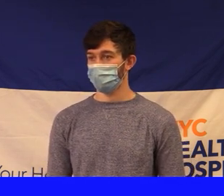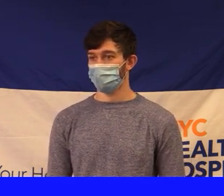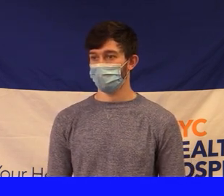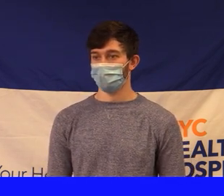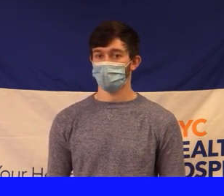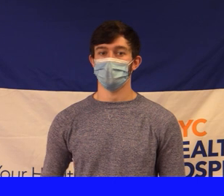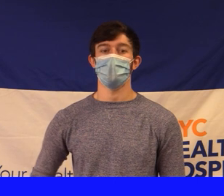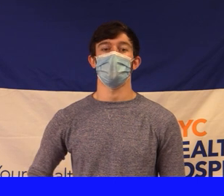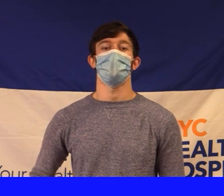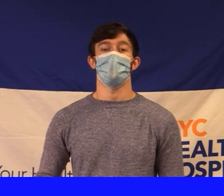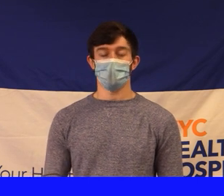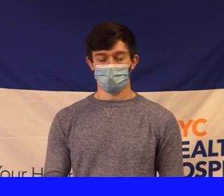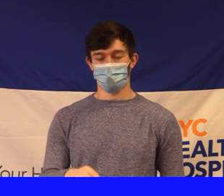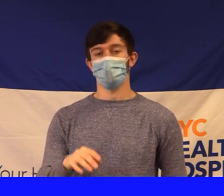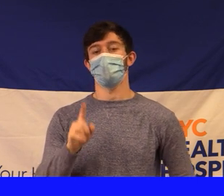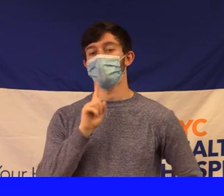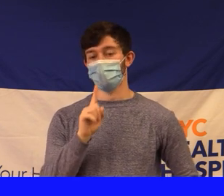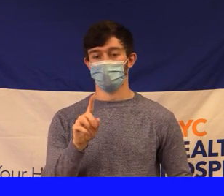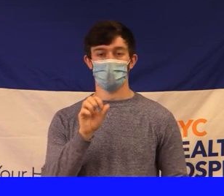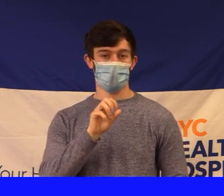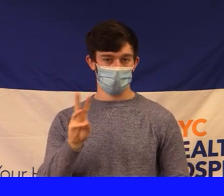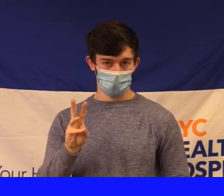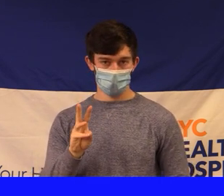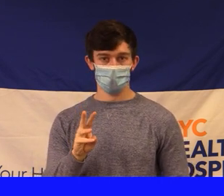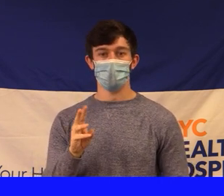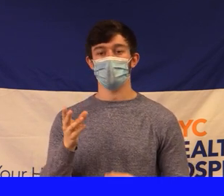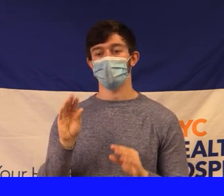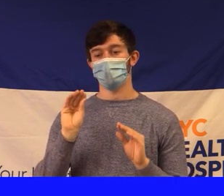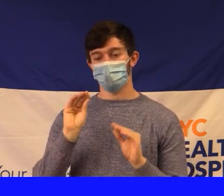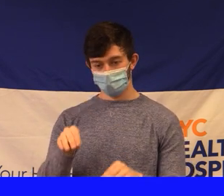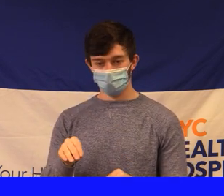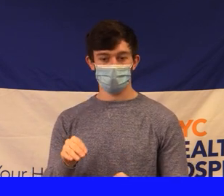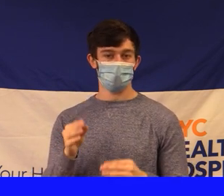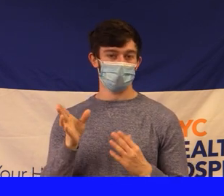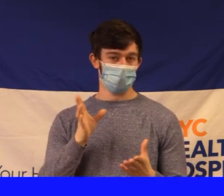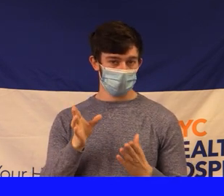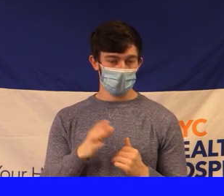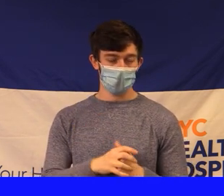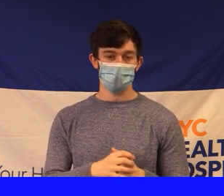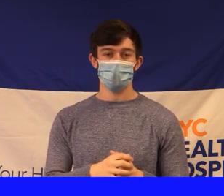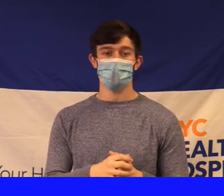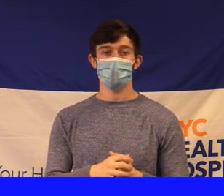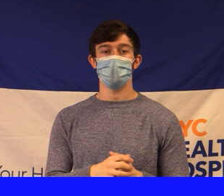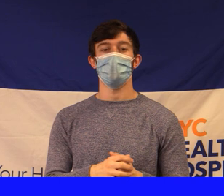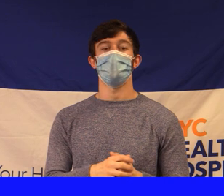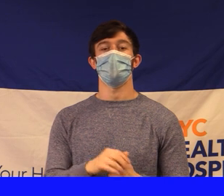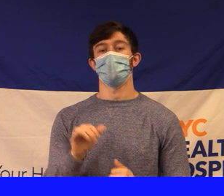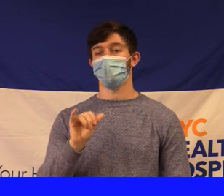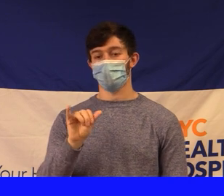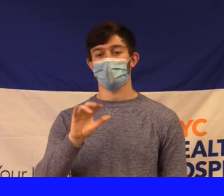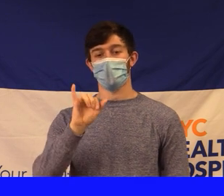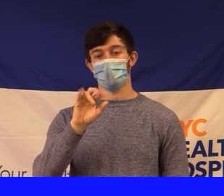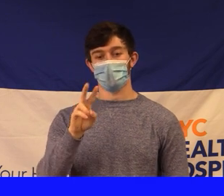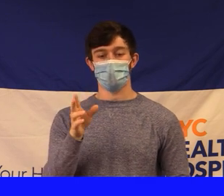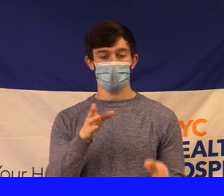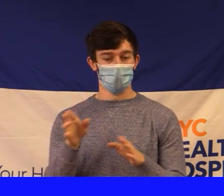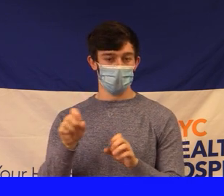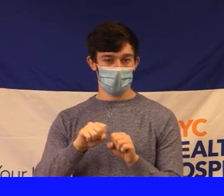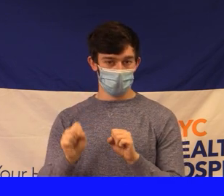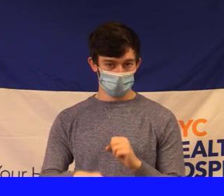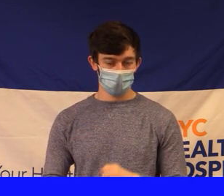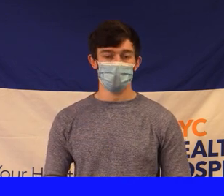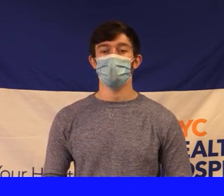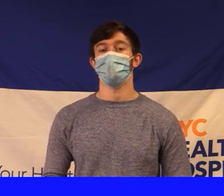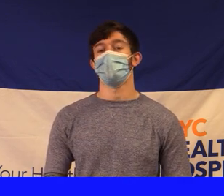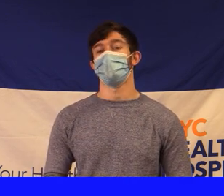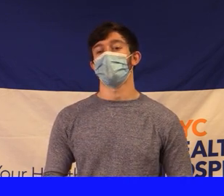contract would be for the software and service of the software. Okay. And then you also would need to purchase the IV prep stations and